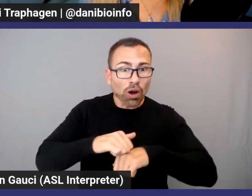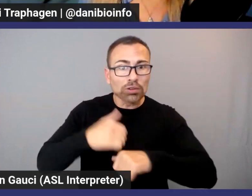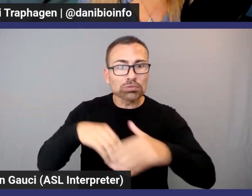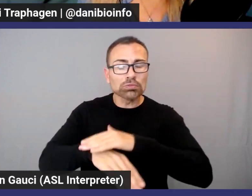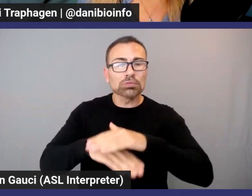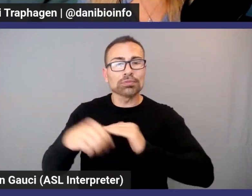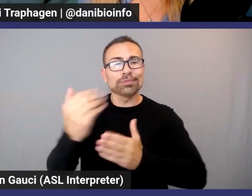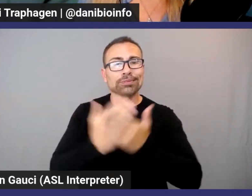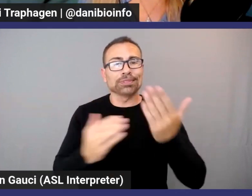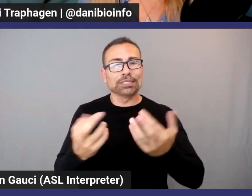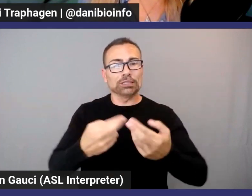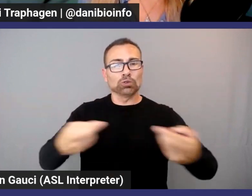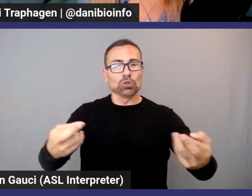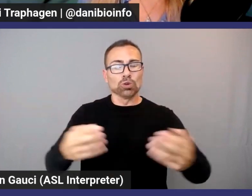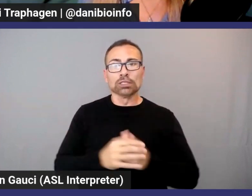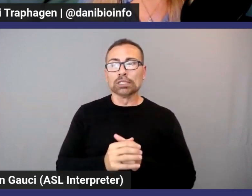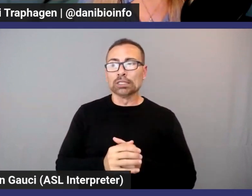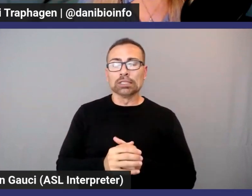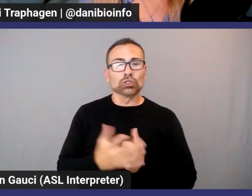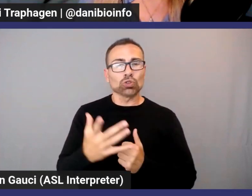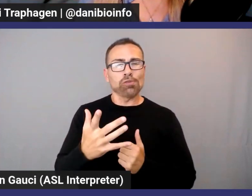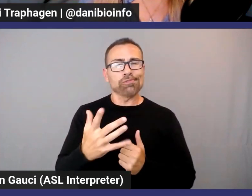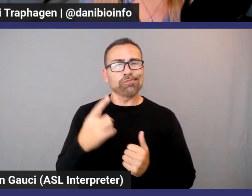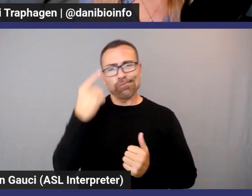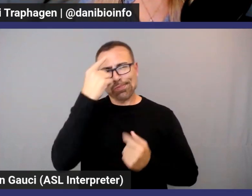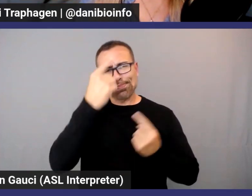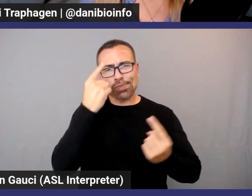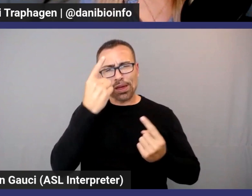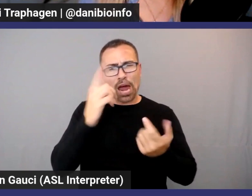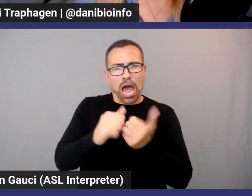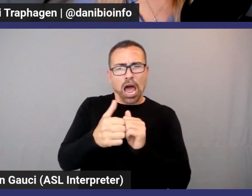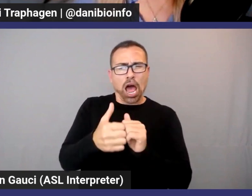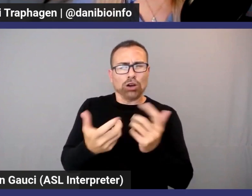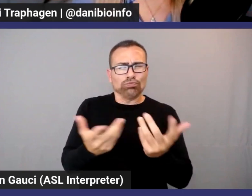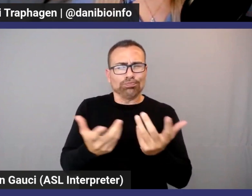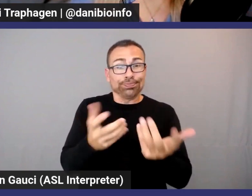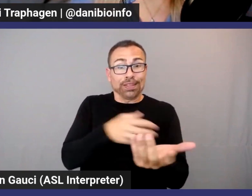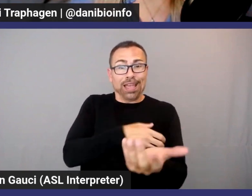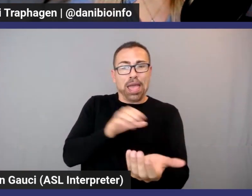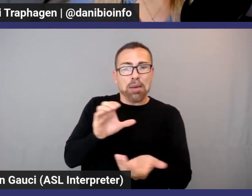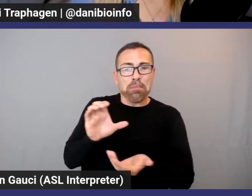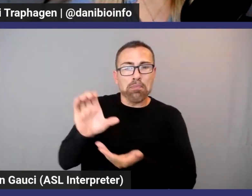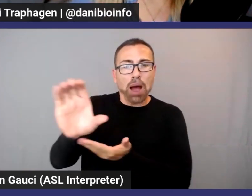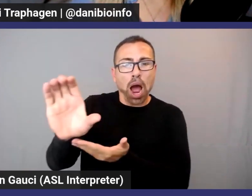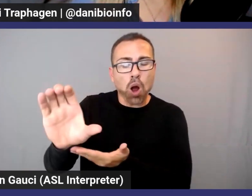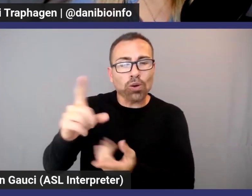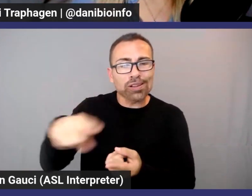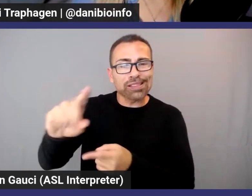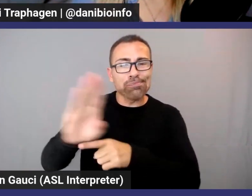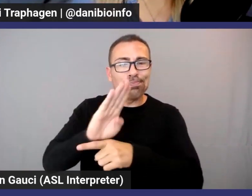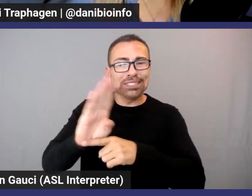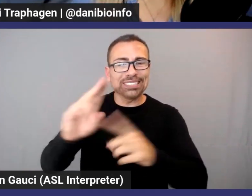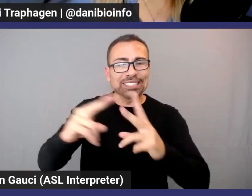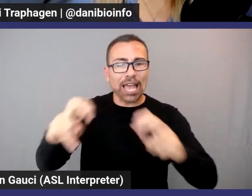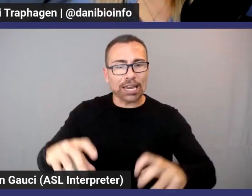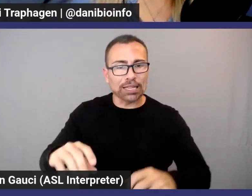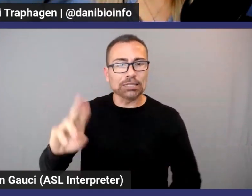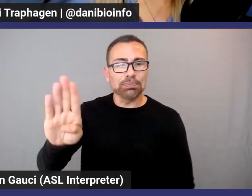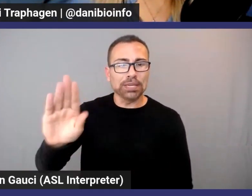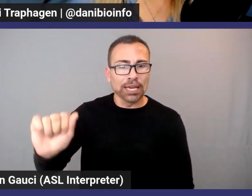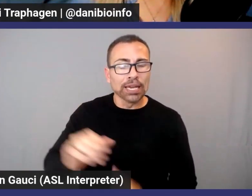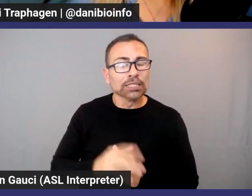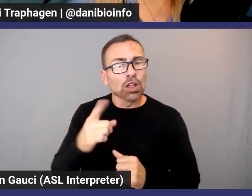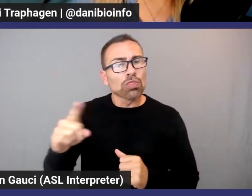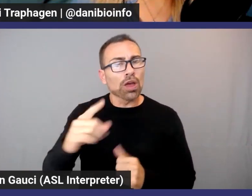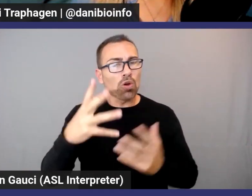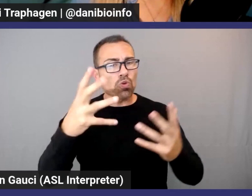resources at times. So the whole thought process was, how can we empower these business analysts who are looking to generate insights,